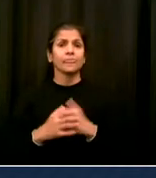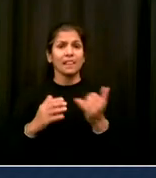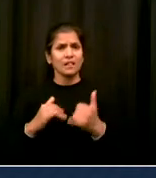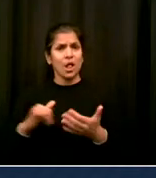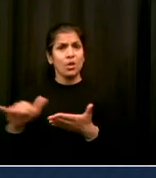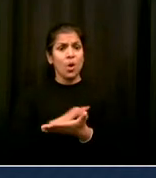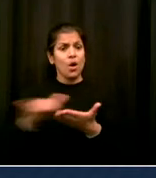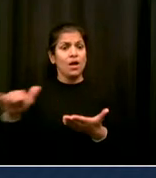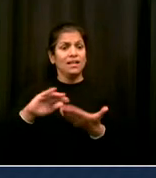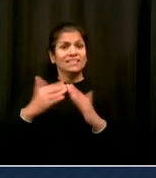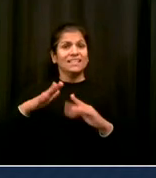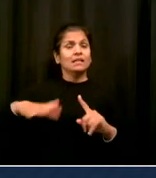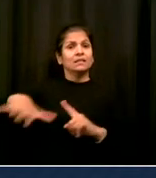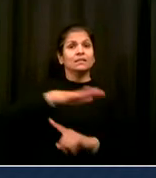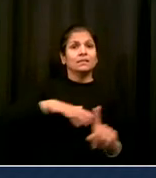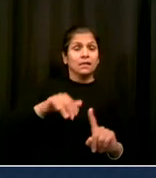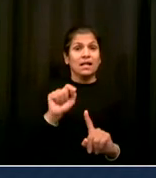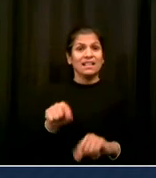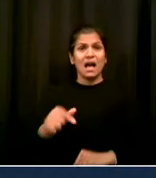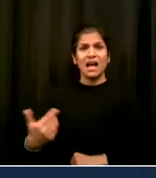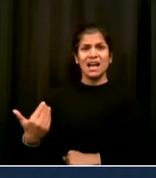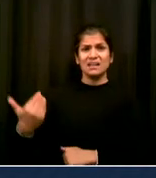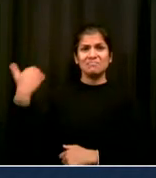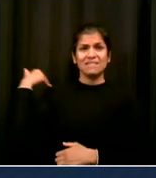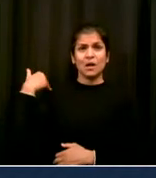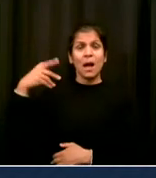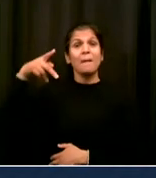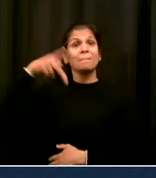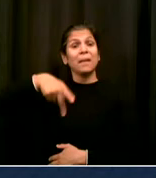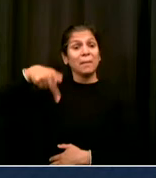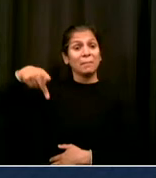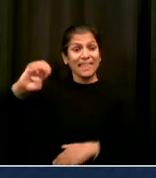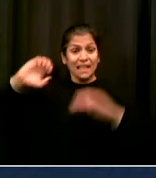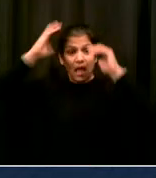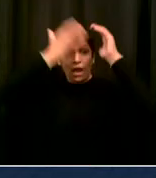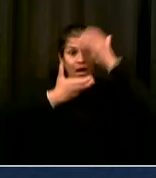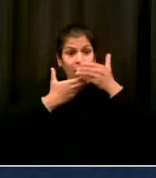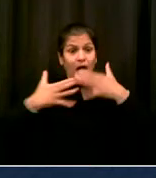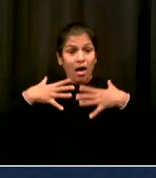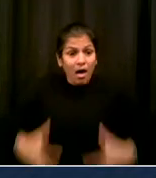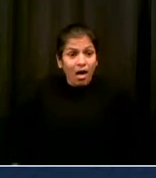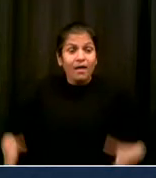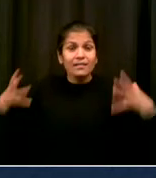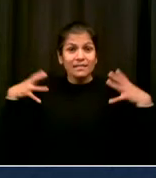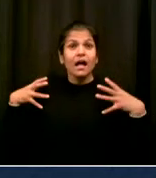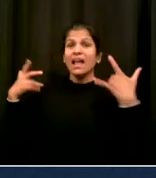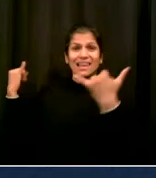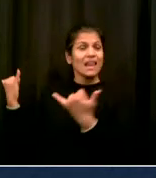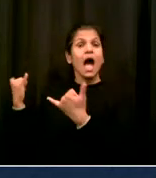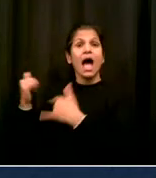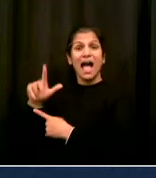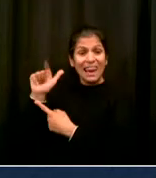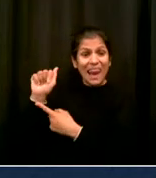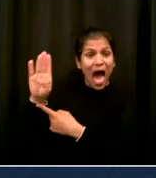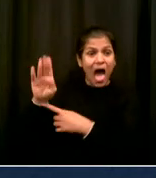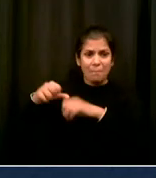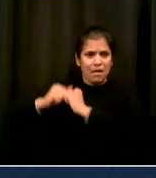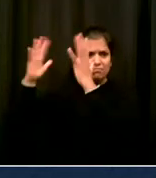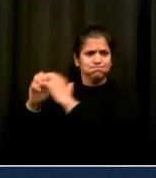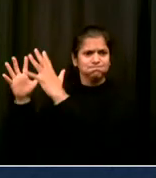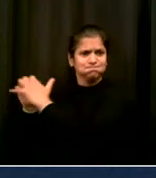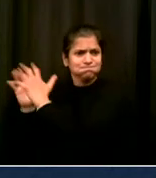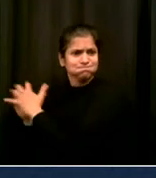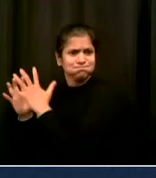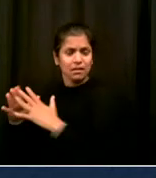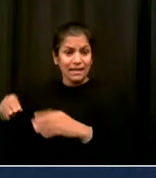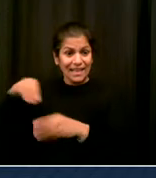its own processing labs for tests, things we didn't have before. We created them all here, New York City know-how, and we